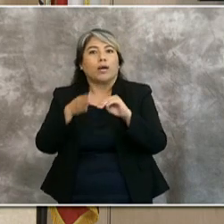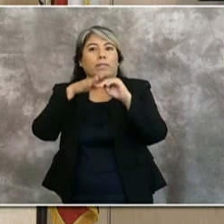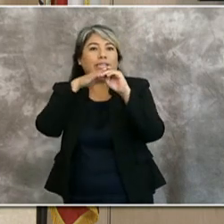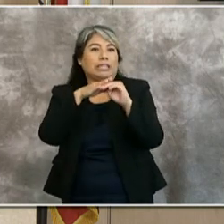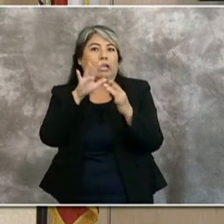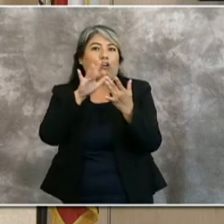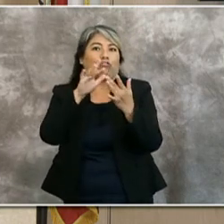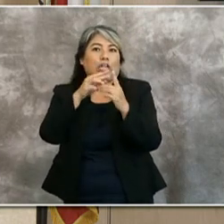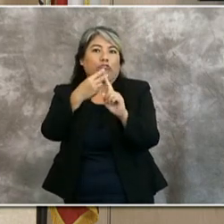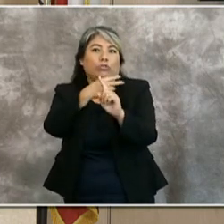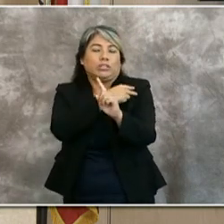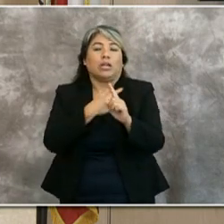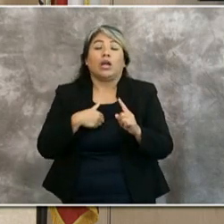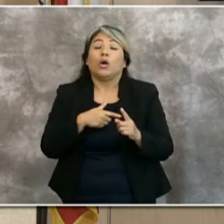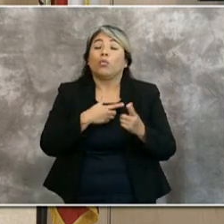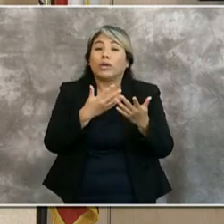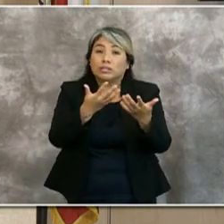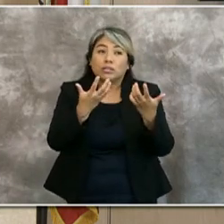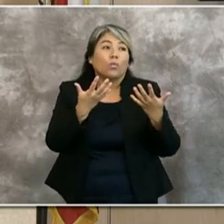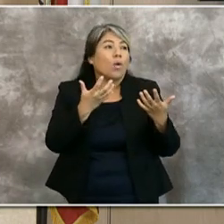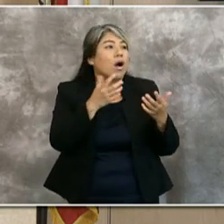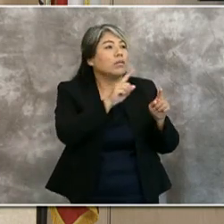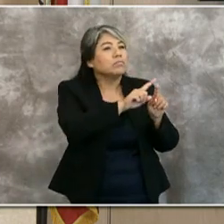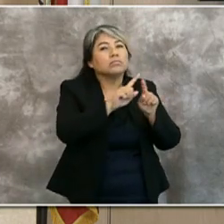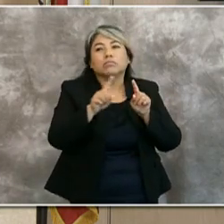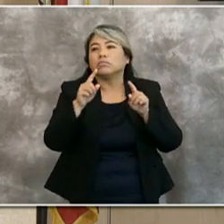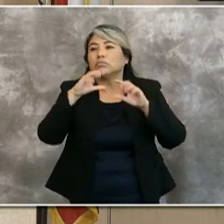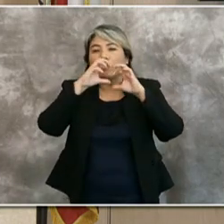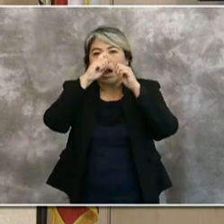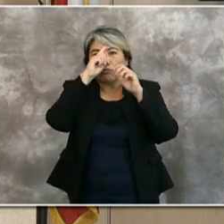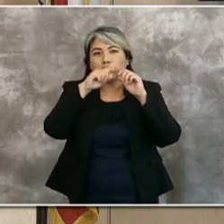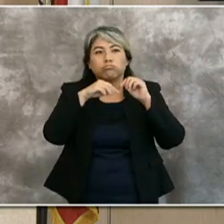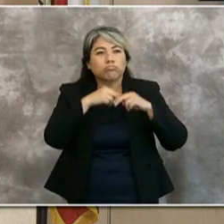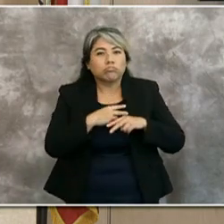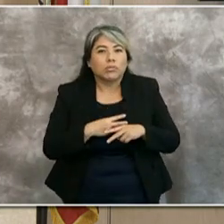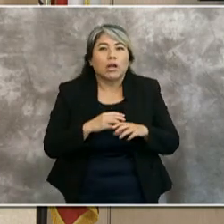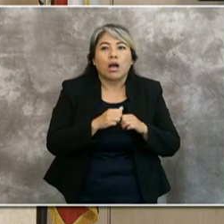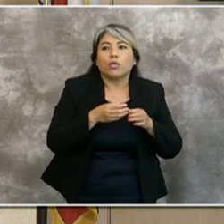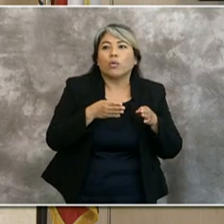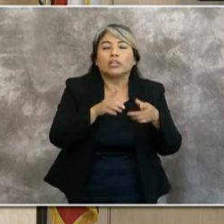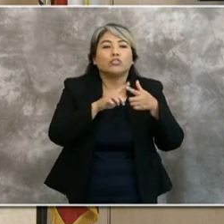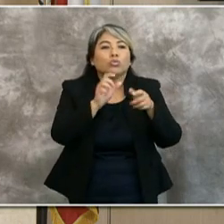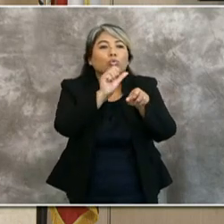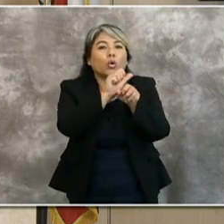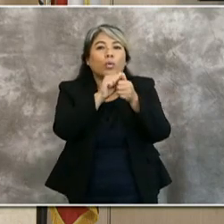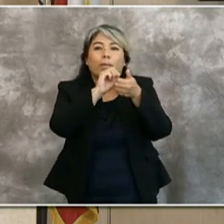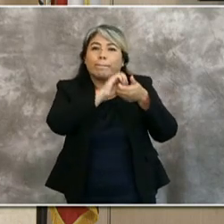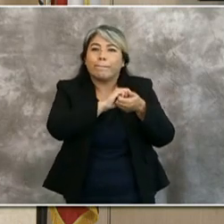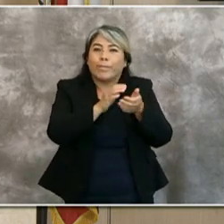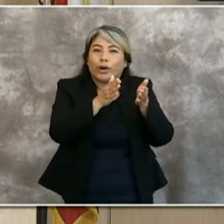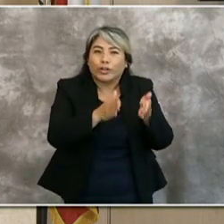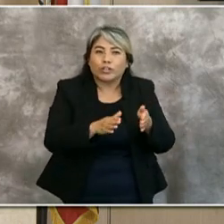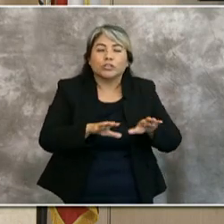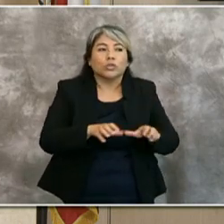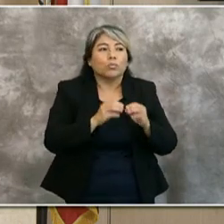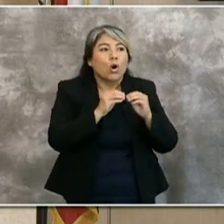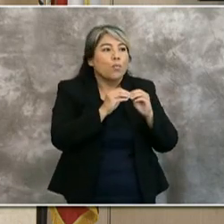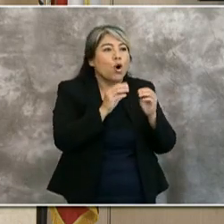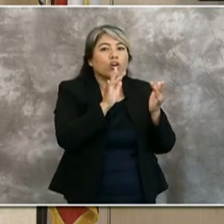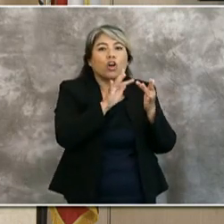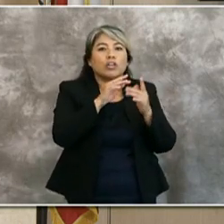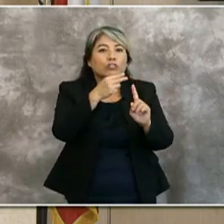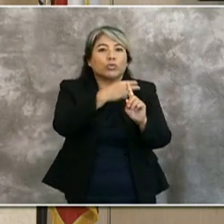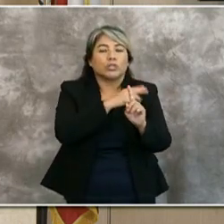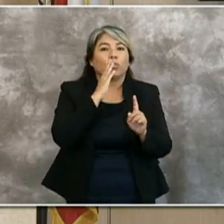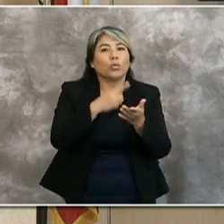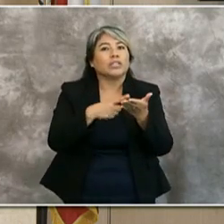tracing. We are still seeking other ways and working with our partners to even do more expansion of that contact tracing, so we'll be discussing